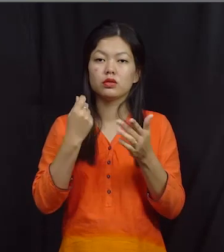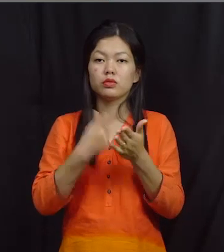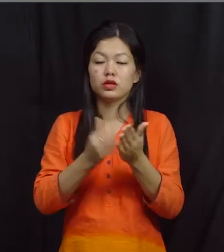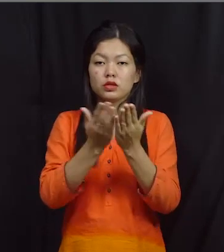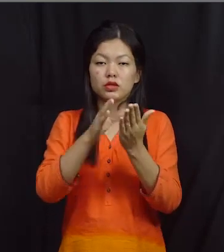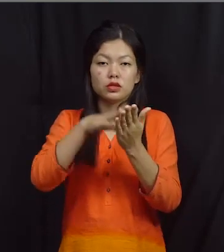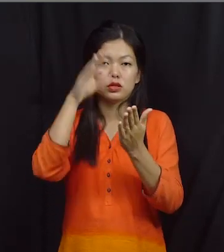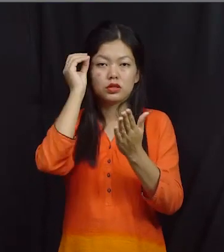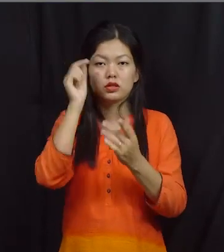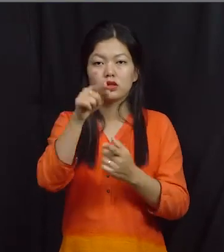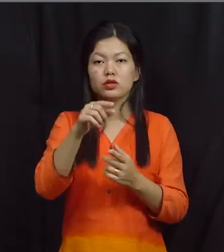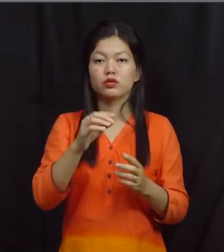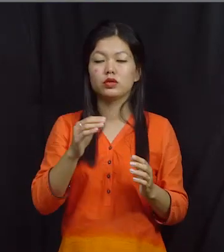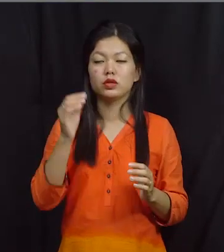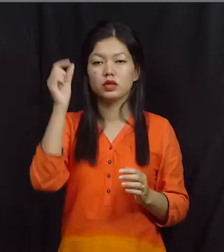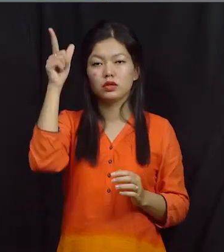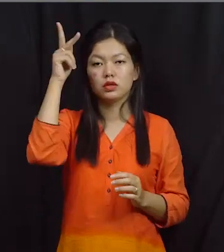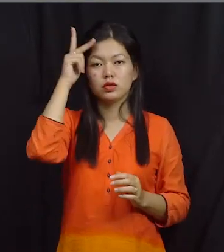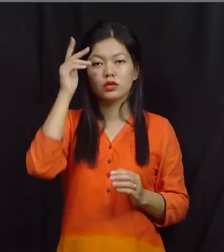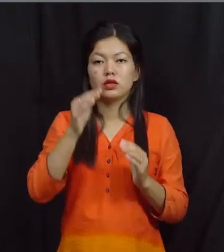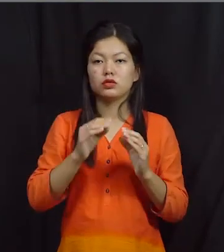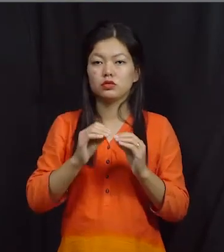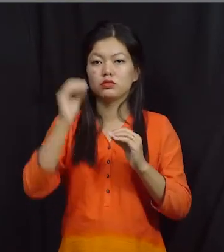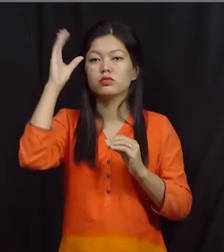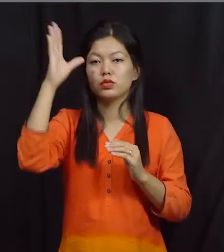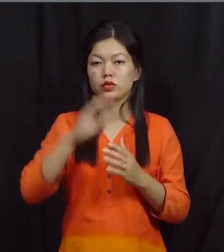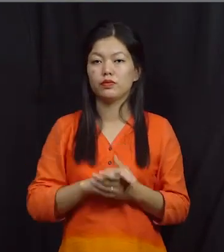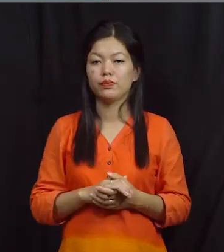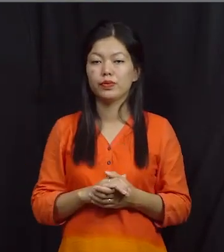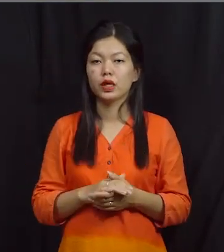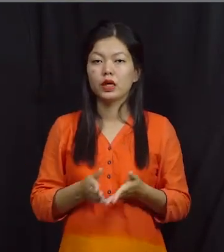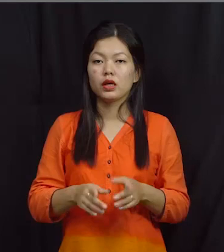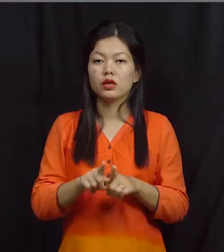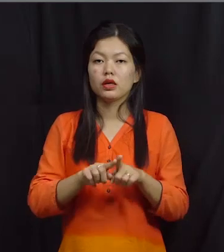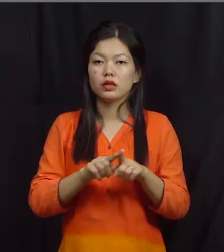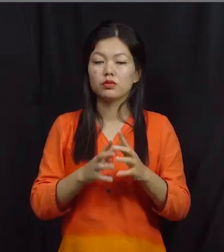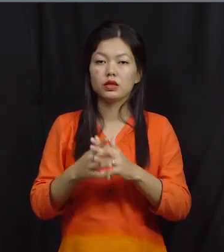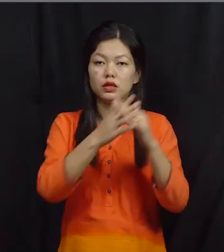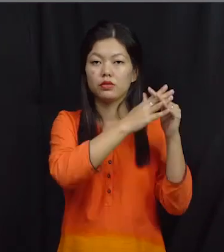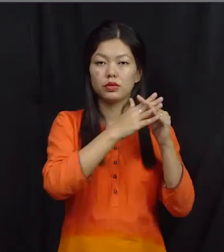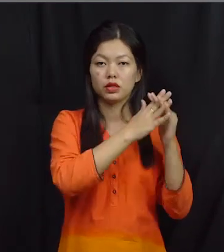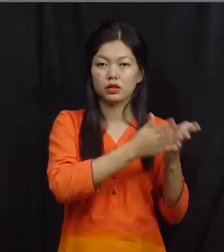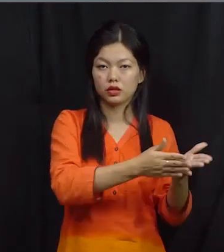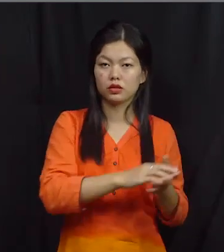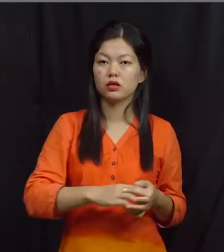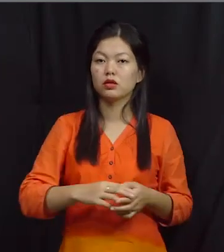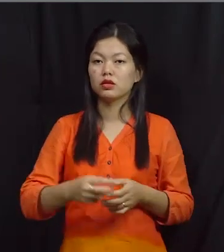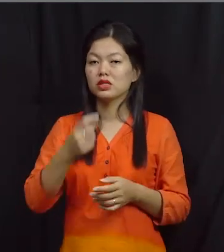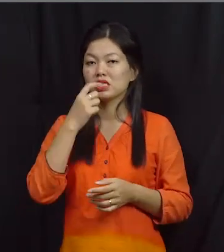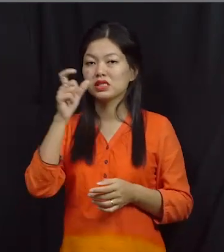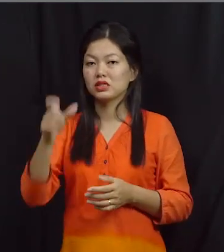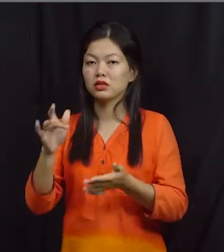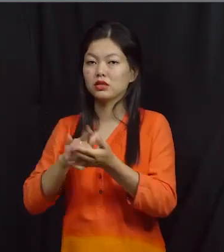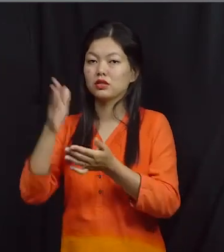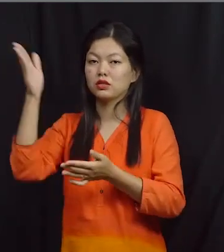I'll try to explain to you in short. In the American and British society, this social